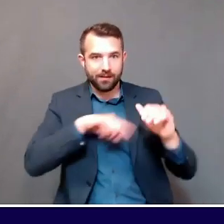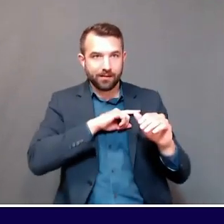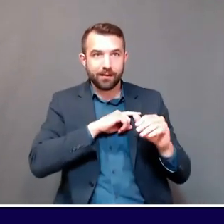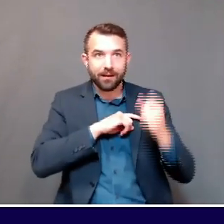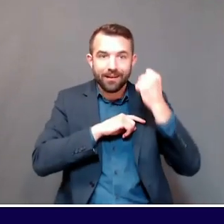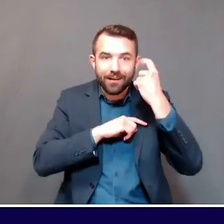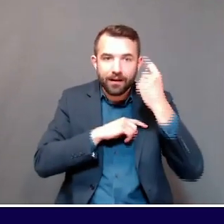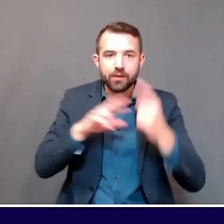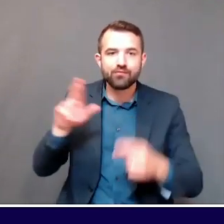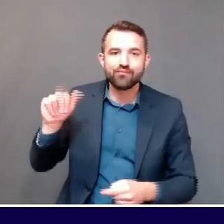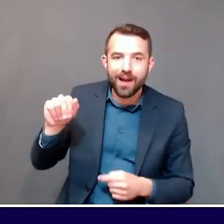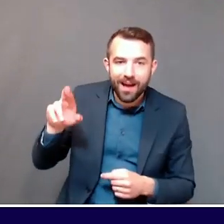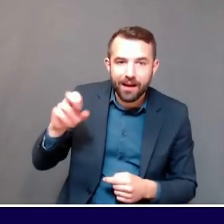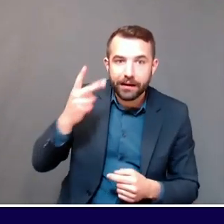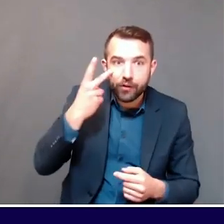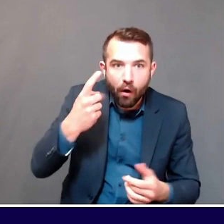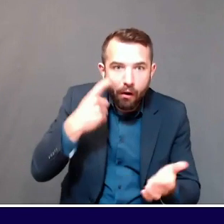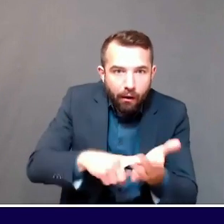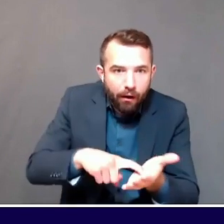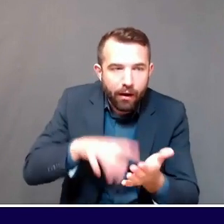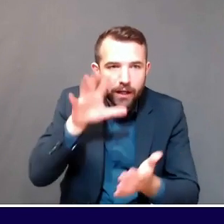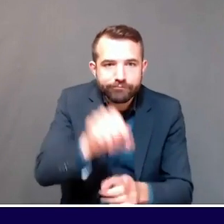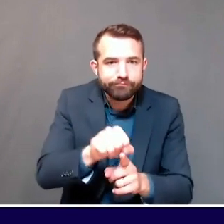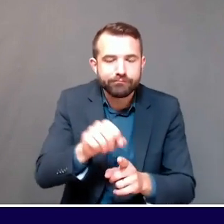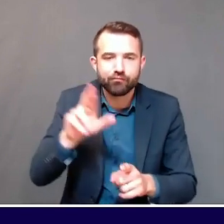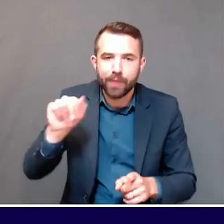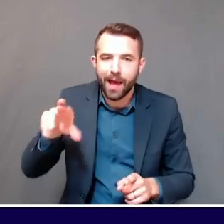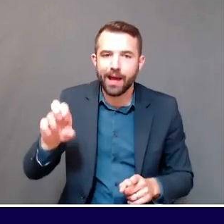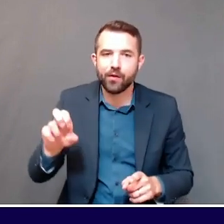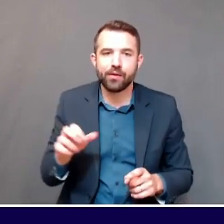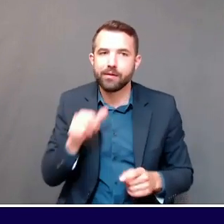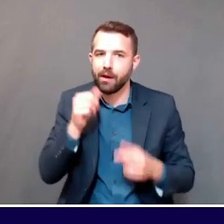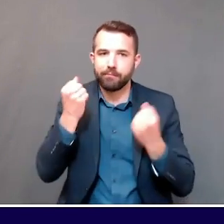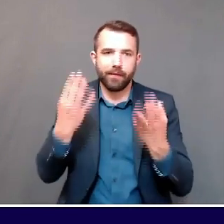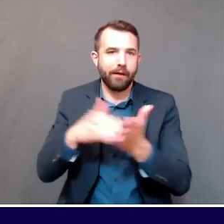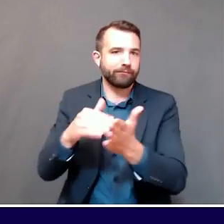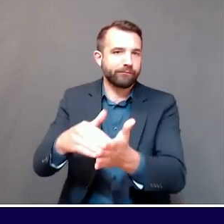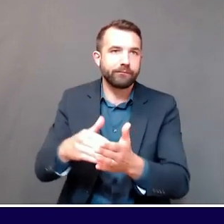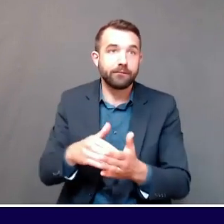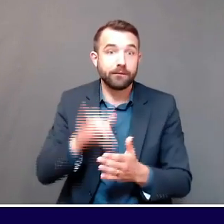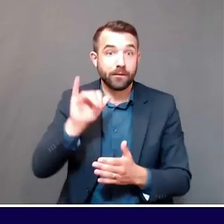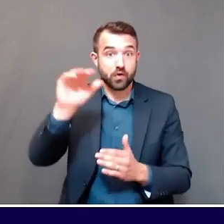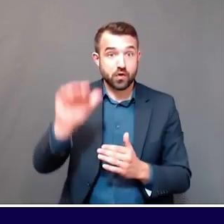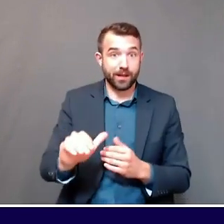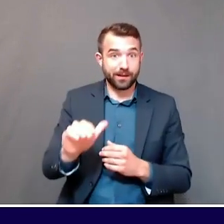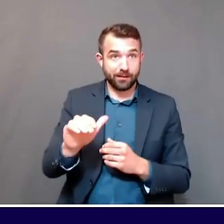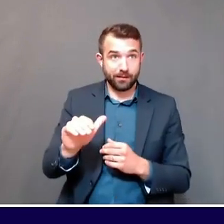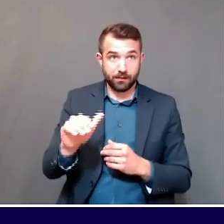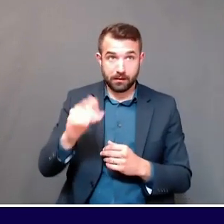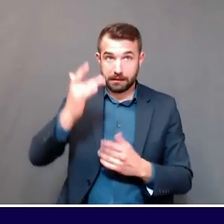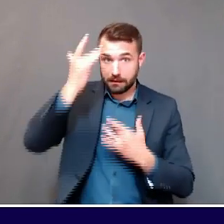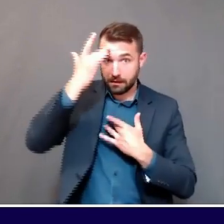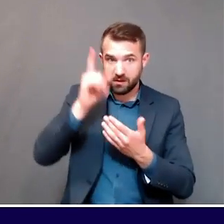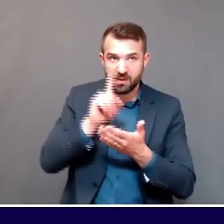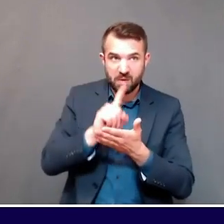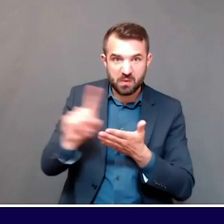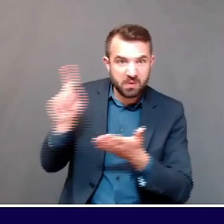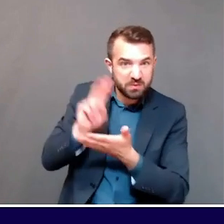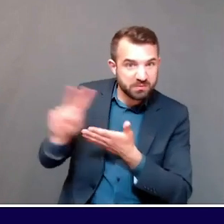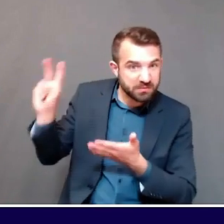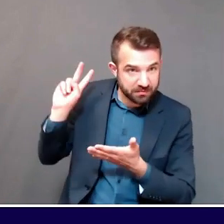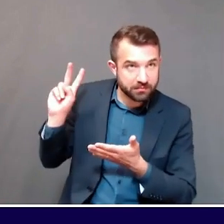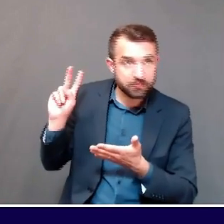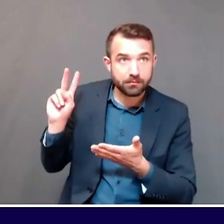So what I would recommend is that if your child was feeling ill a couple of weeks ago and then seems to have gotten